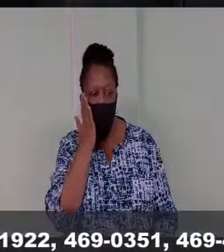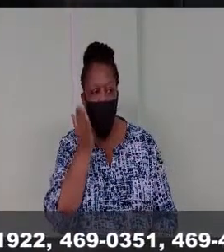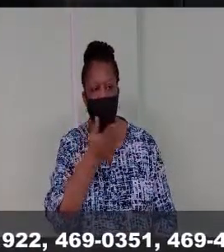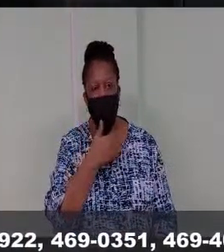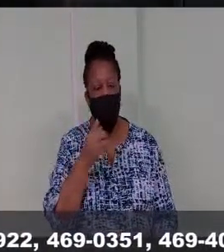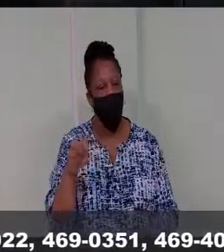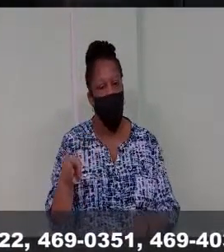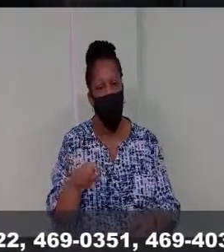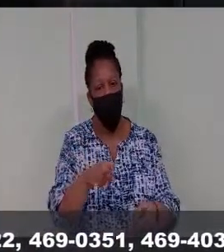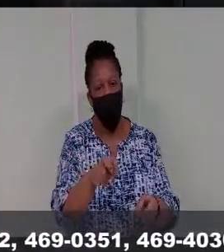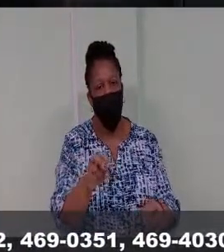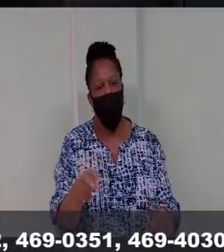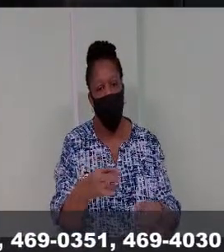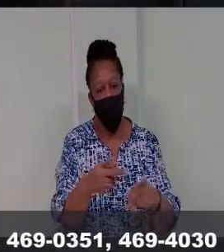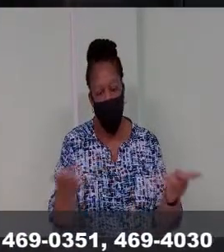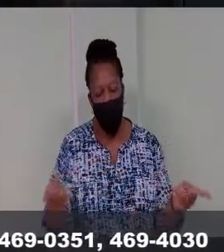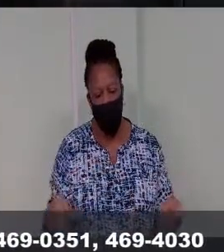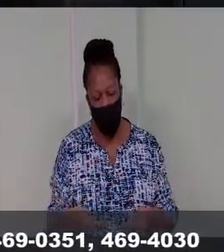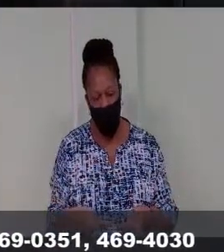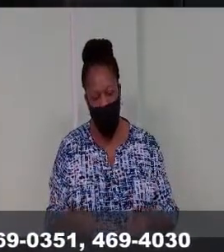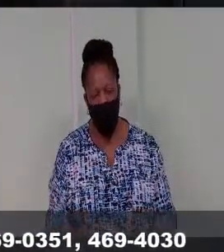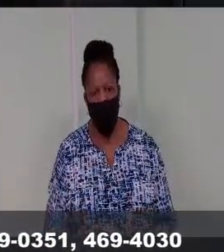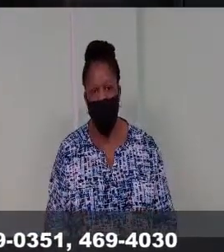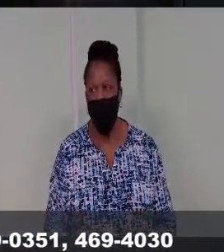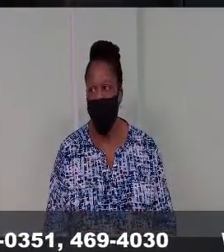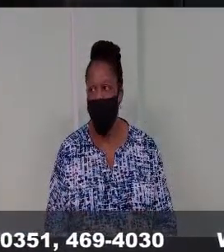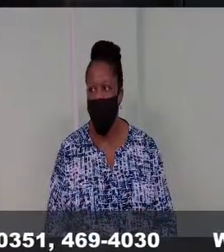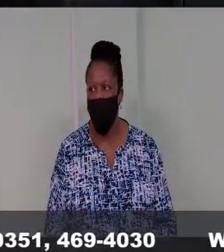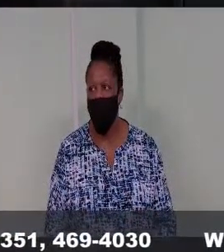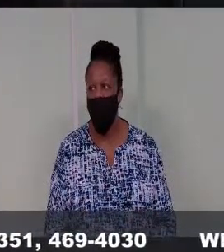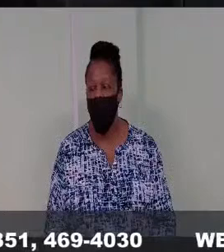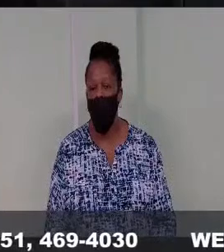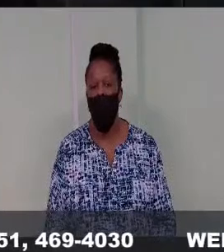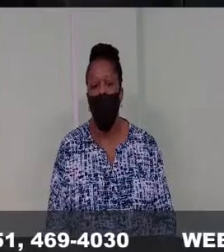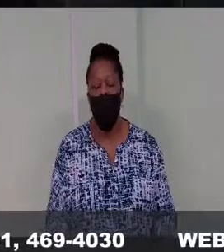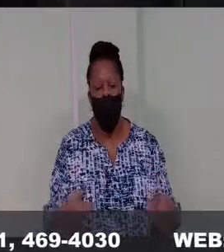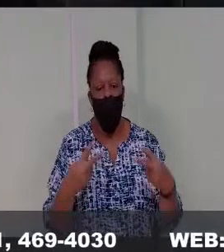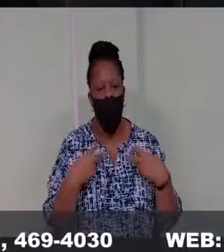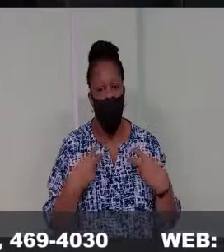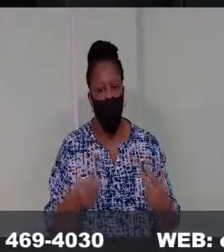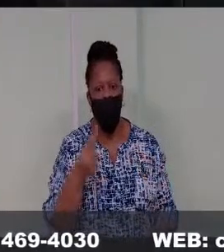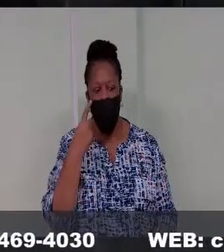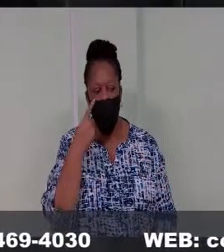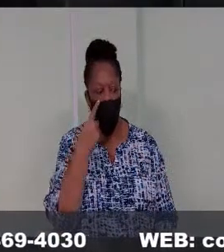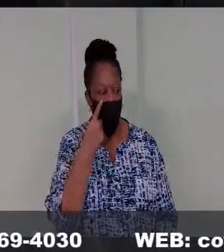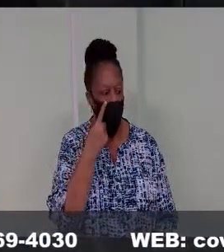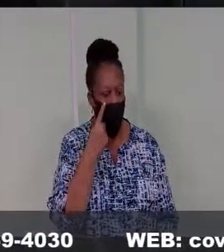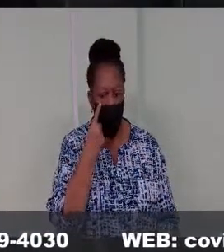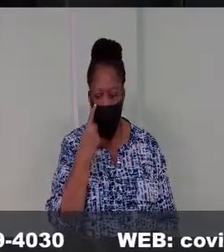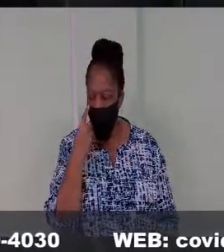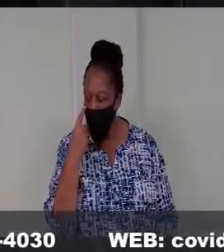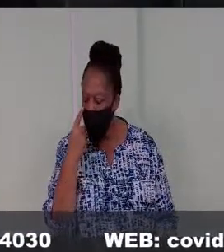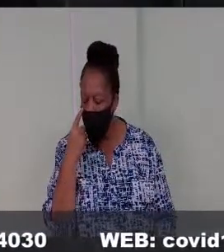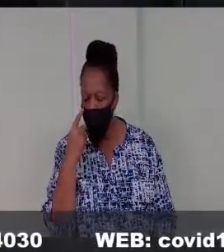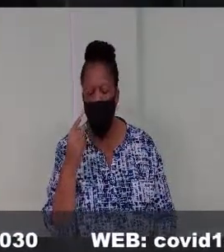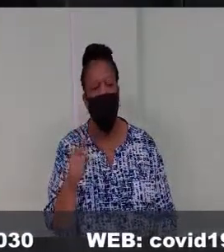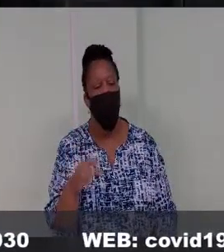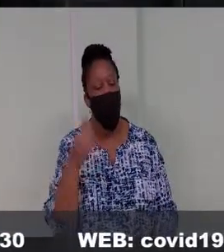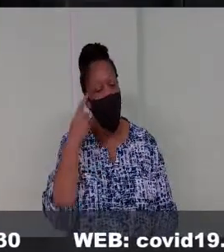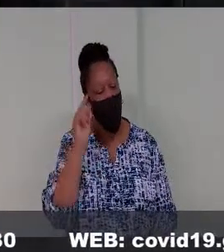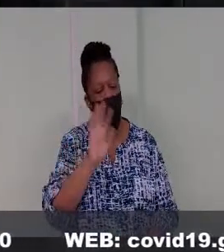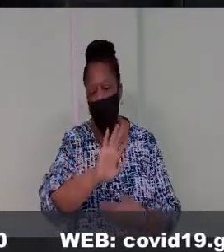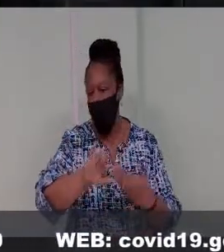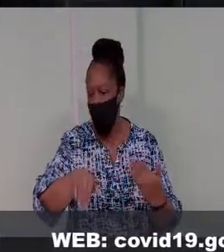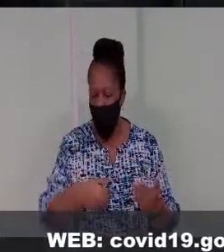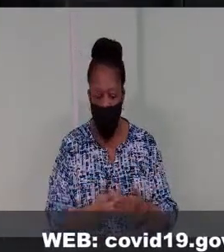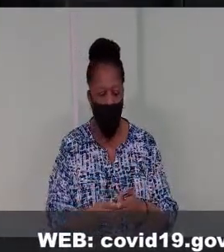sites. There will be a strict regime of COVID-19 inspections and certification for all